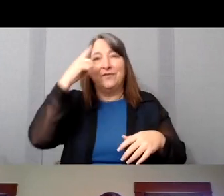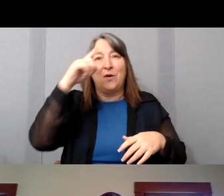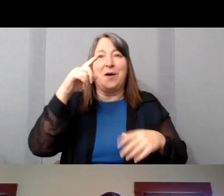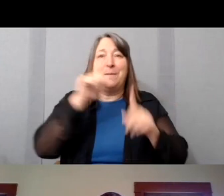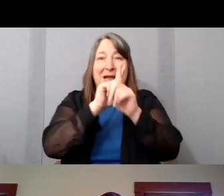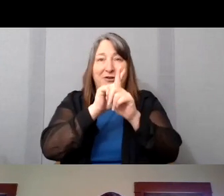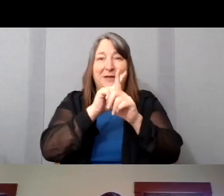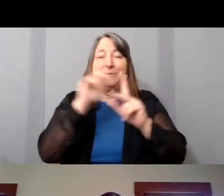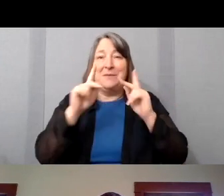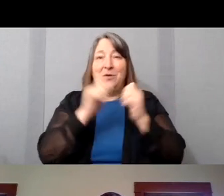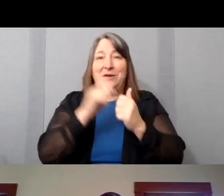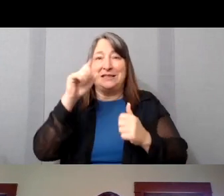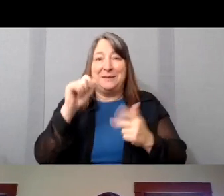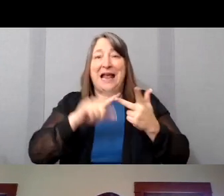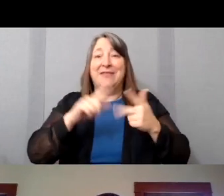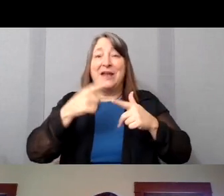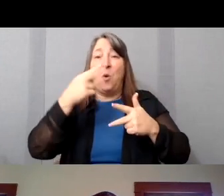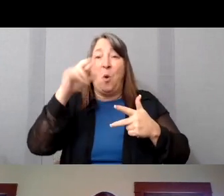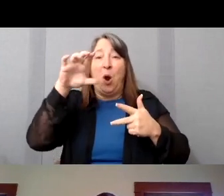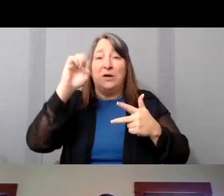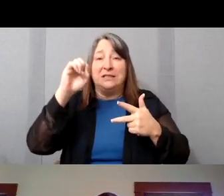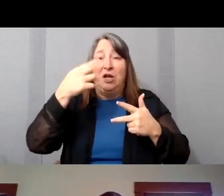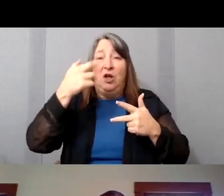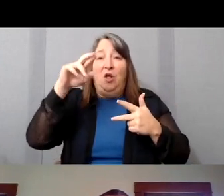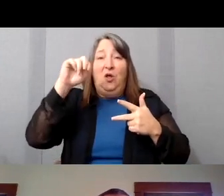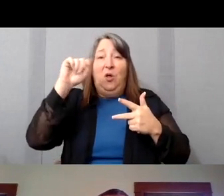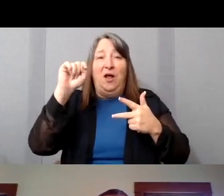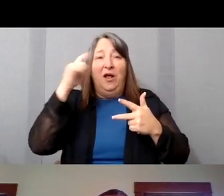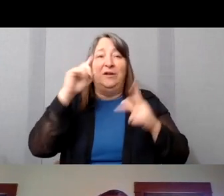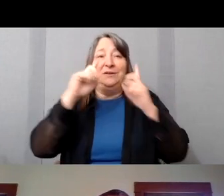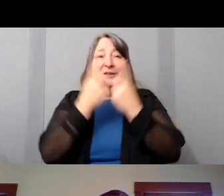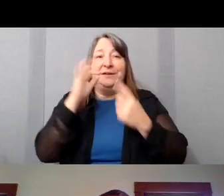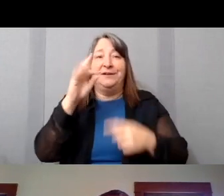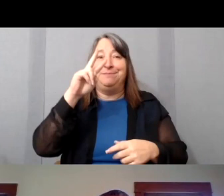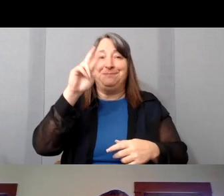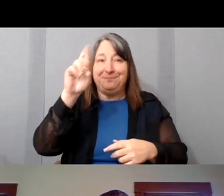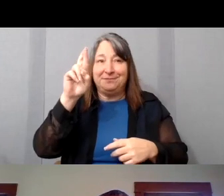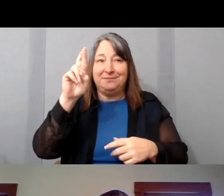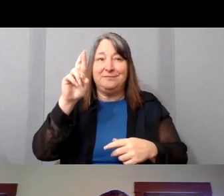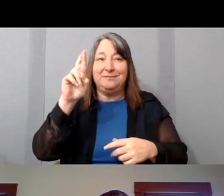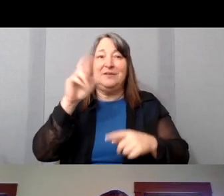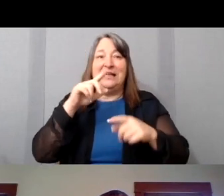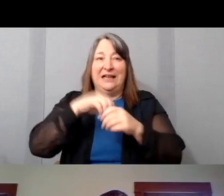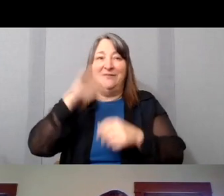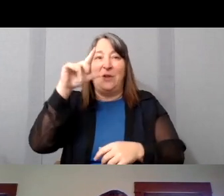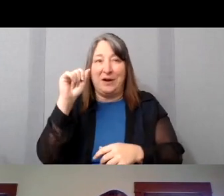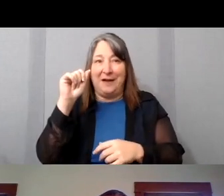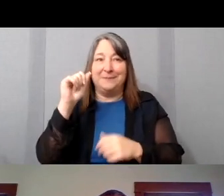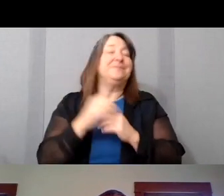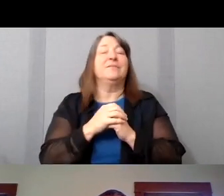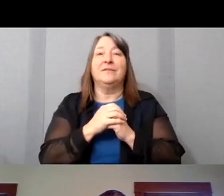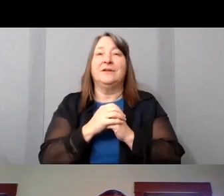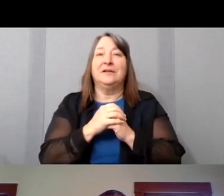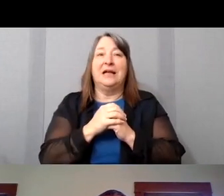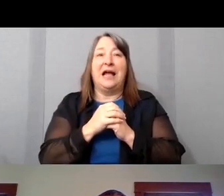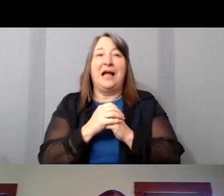We're going to bring in Horace Grant as well from the Department of Vocational Rehabilitation in the state of Florida. And there, Horace is on the